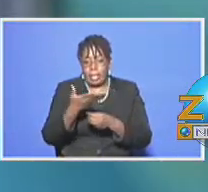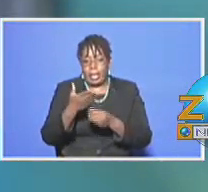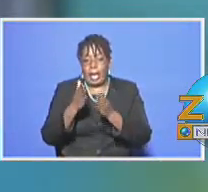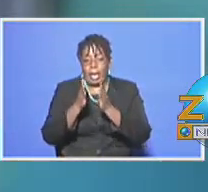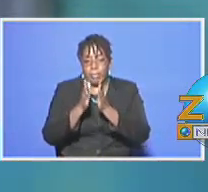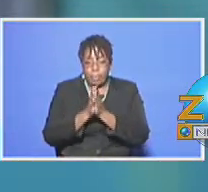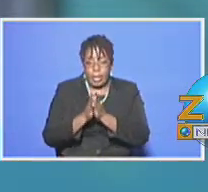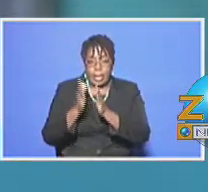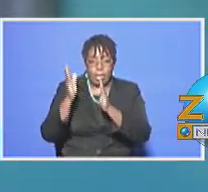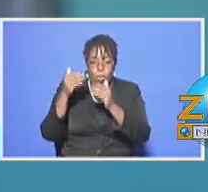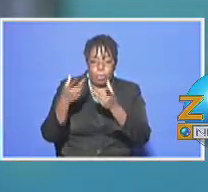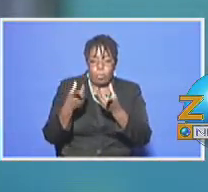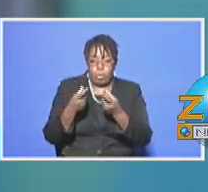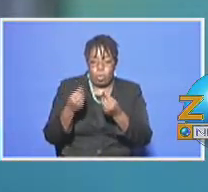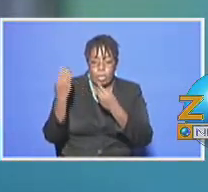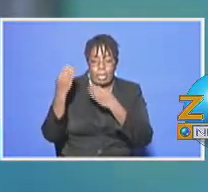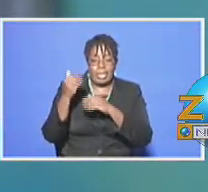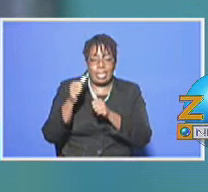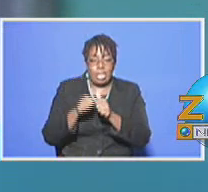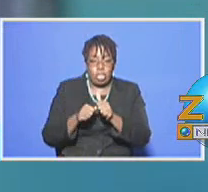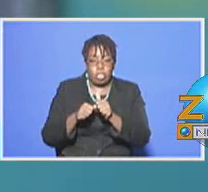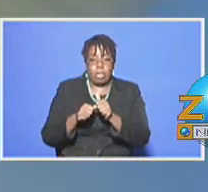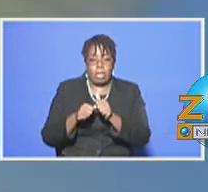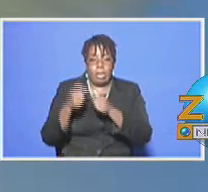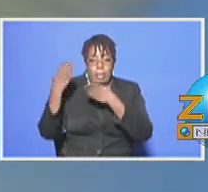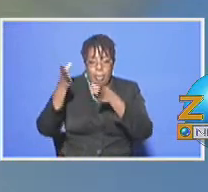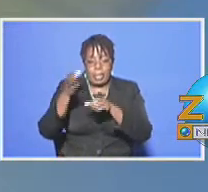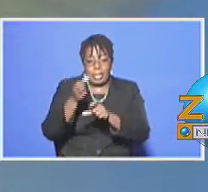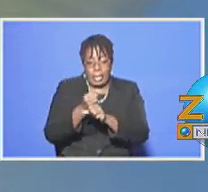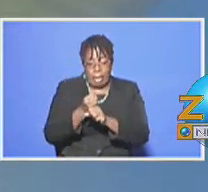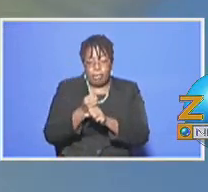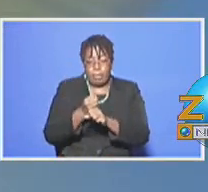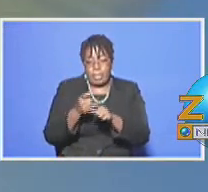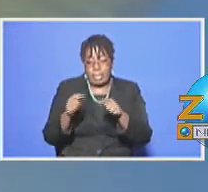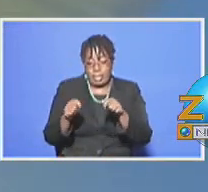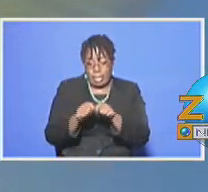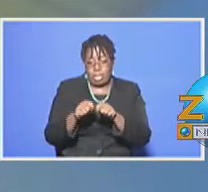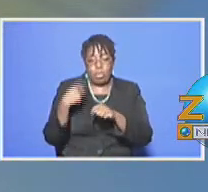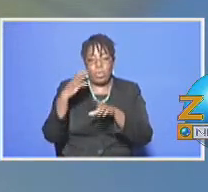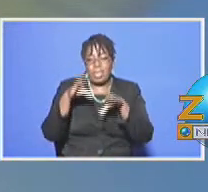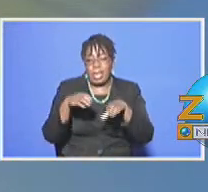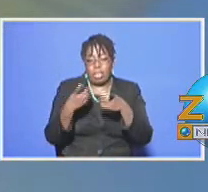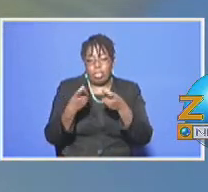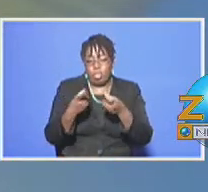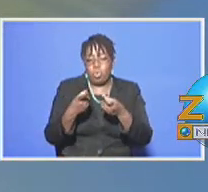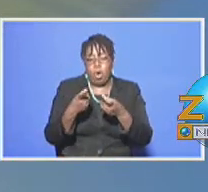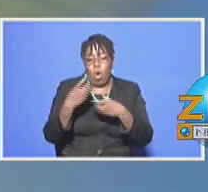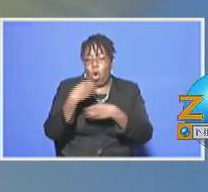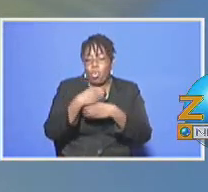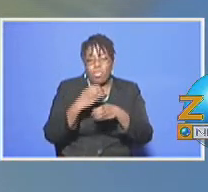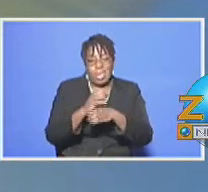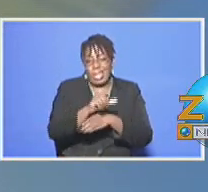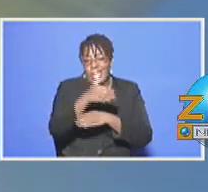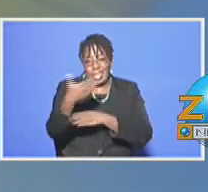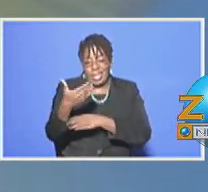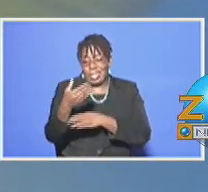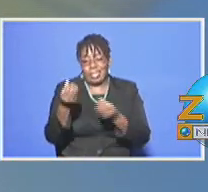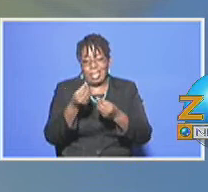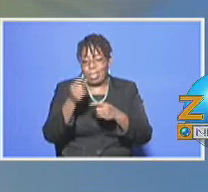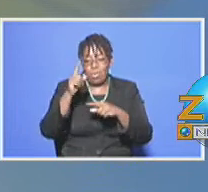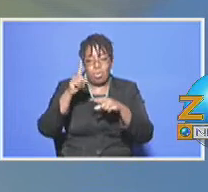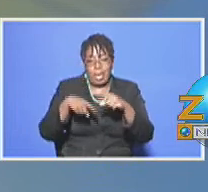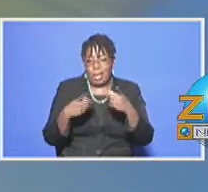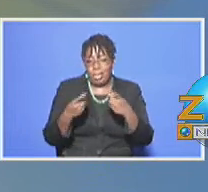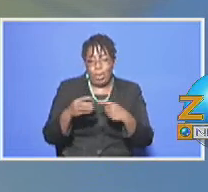every Bahamian gets out of these pair of sneakers is that we could do anything. You can create anything. There's nothing that you're limited